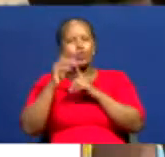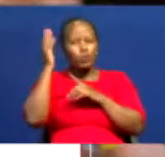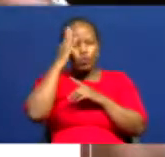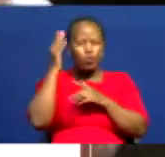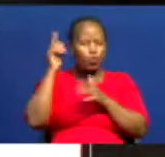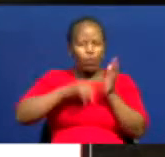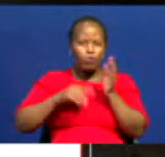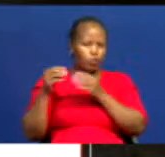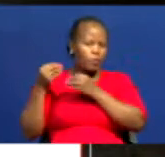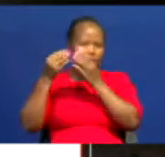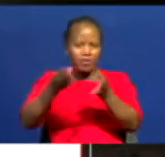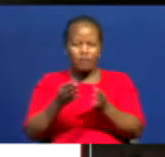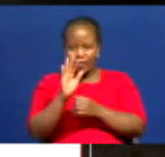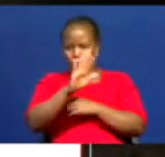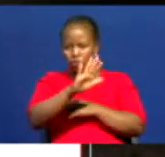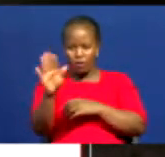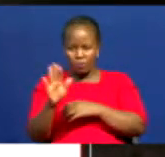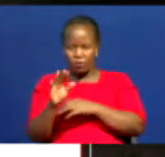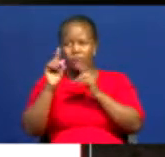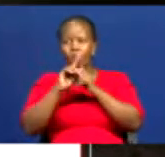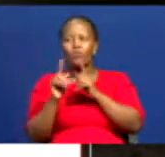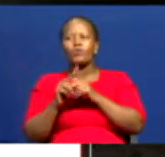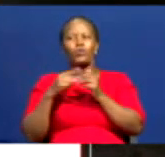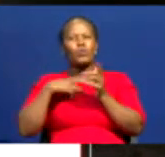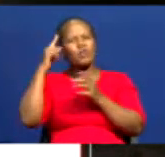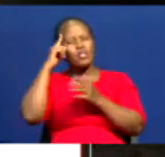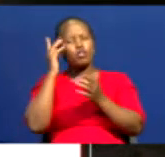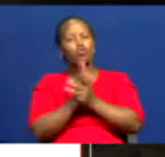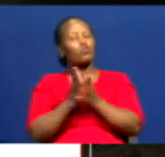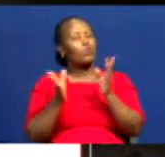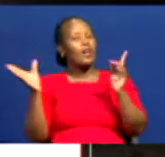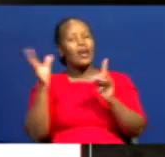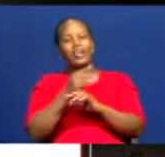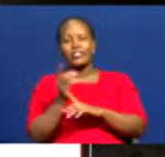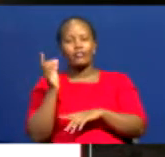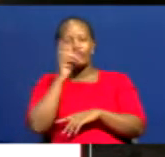delivered to them. I think we have achieved, because